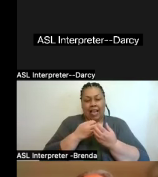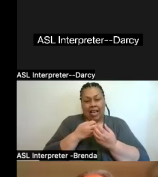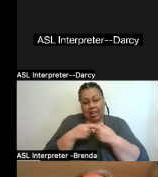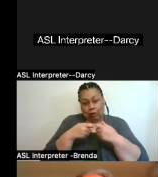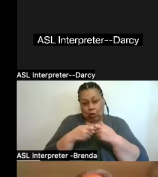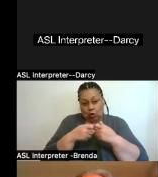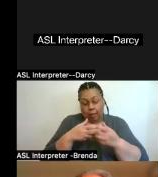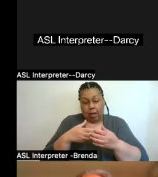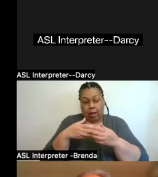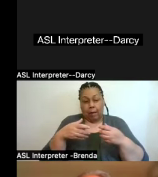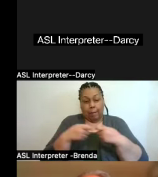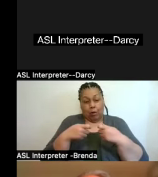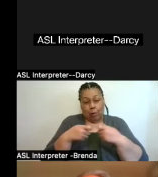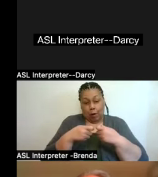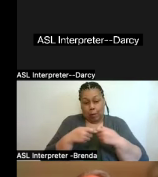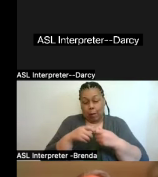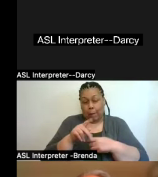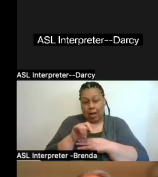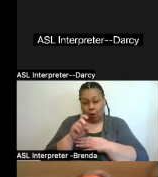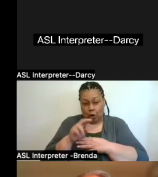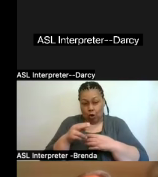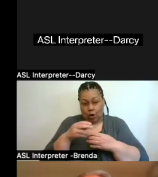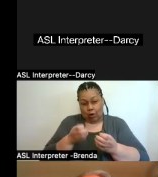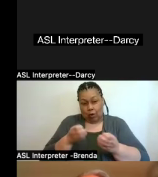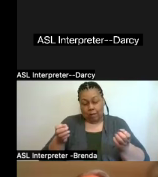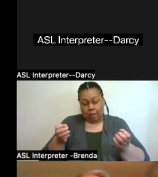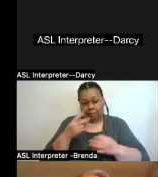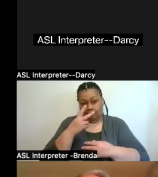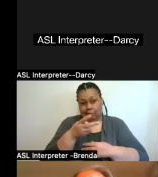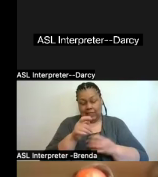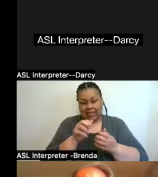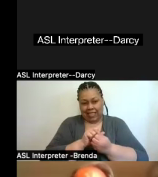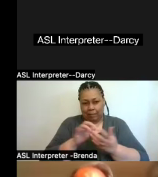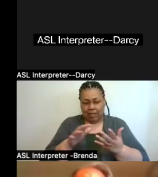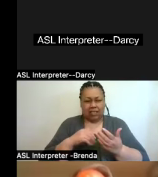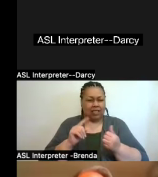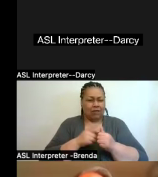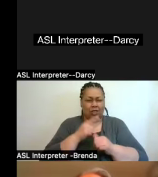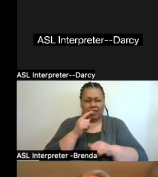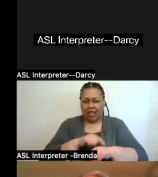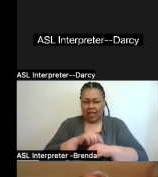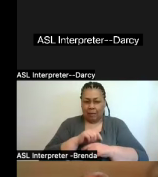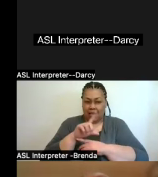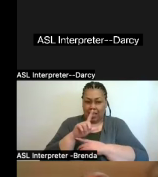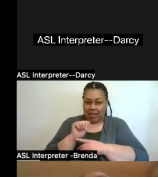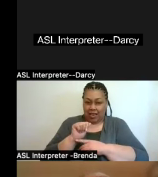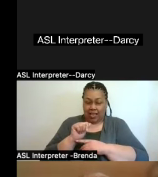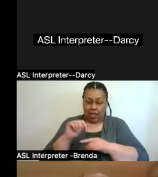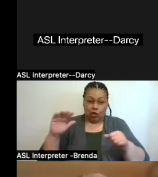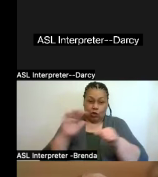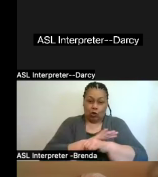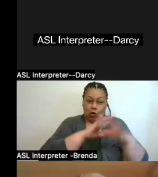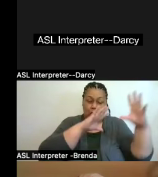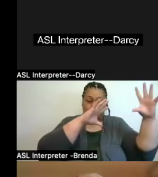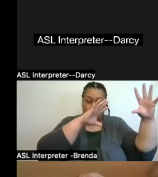the photos below. This was the first time the city of Los Angeles ever went completely black. Didn't even happen